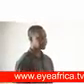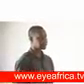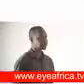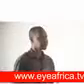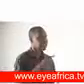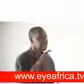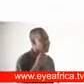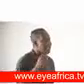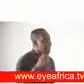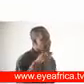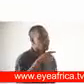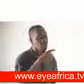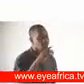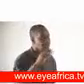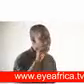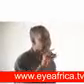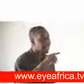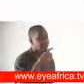Dear Mom,